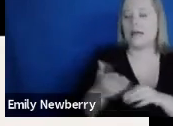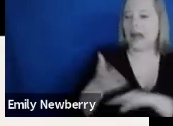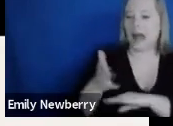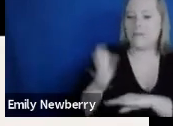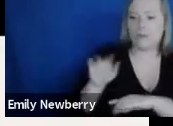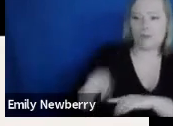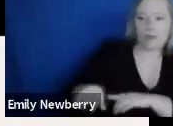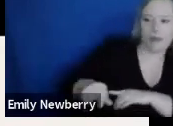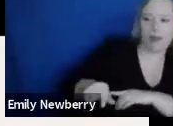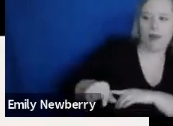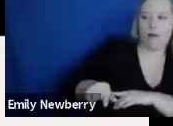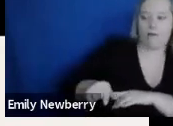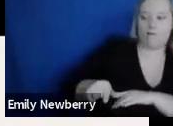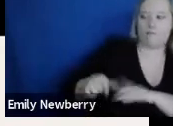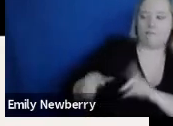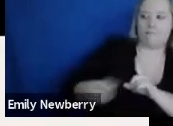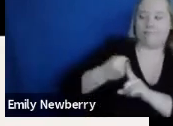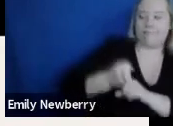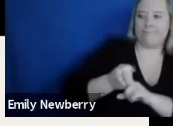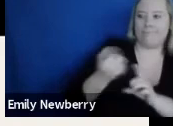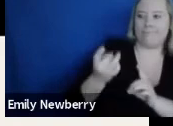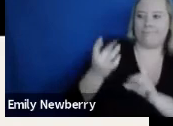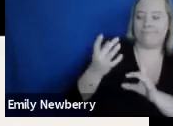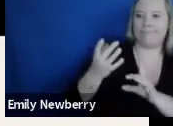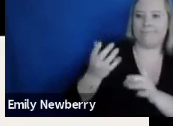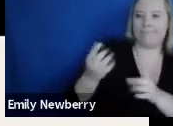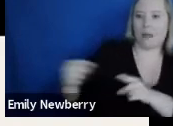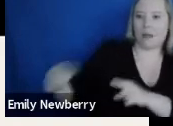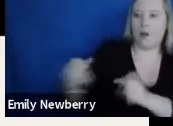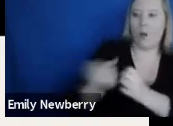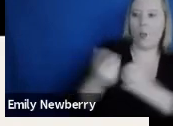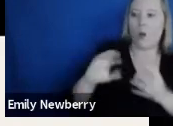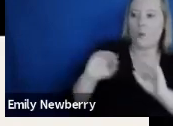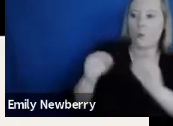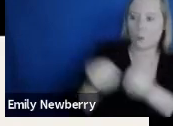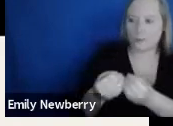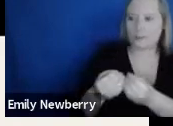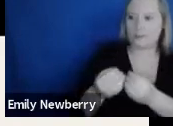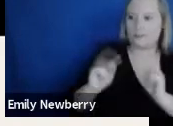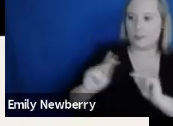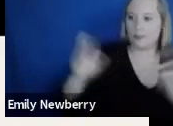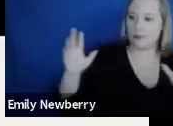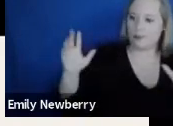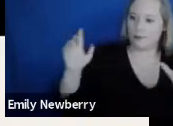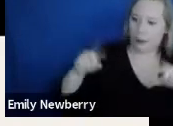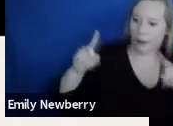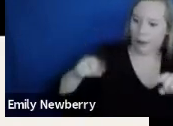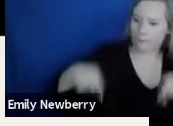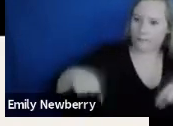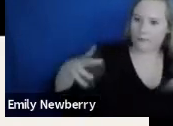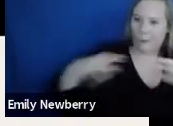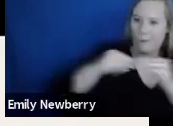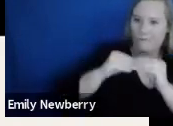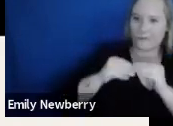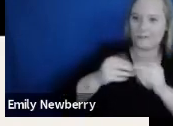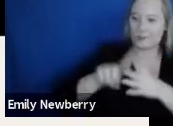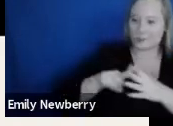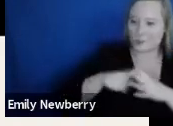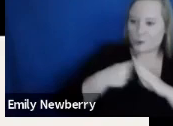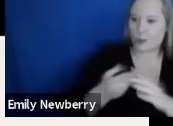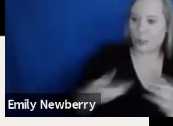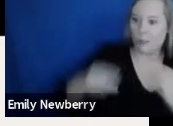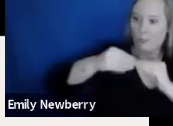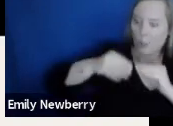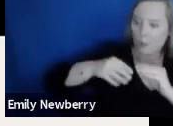during that incident, a lot of the organizations that attend these conferences and others began taking samples and doing studies